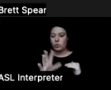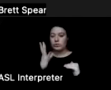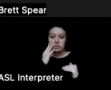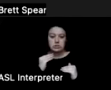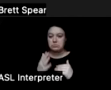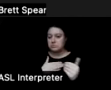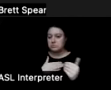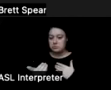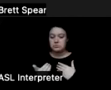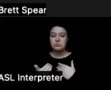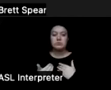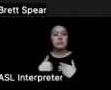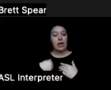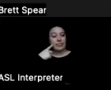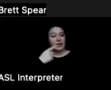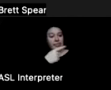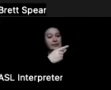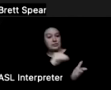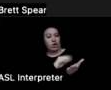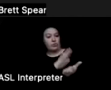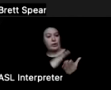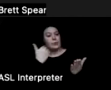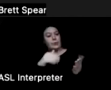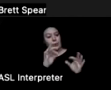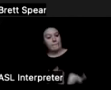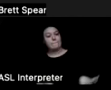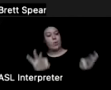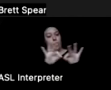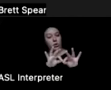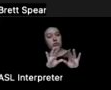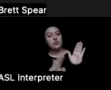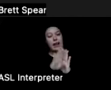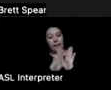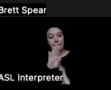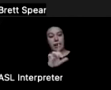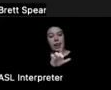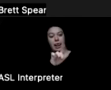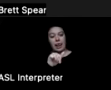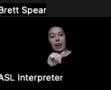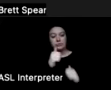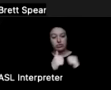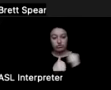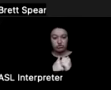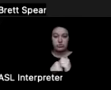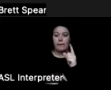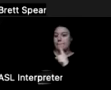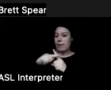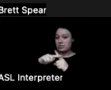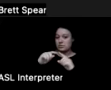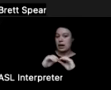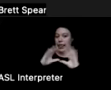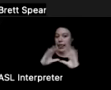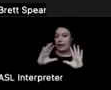this expectation document is extremely important for developing both the lab structure as well as opening up those clear line of